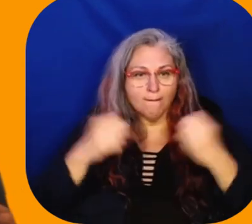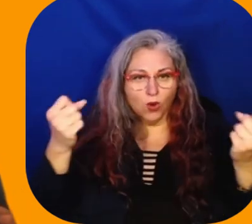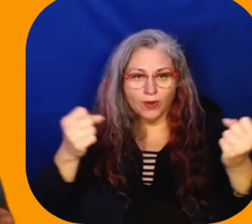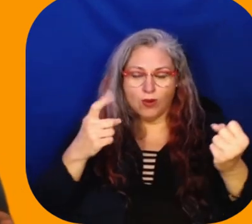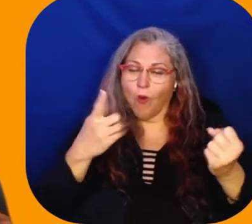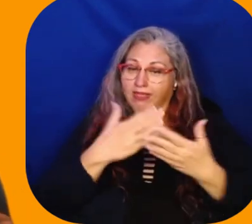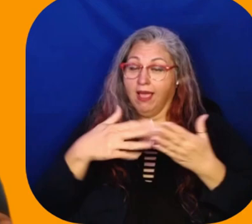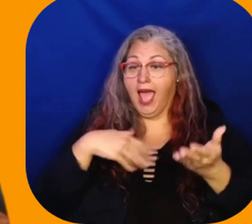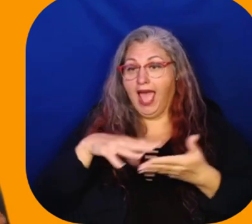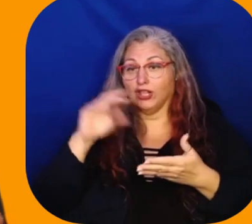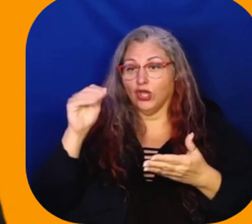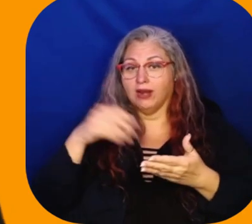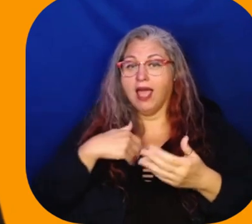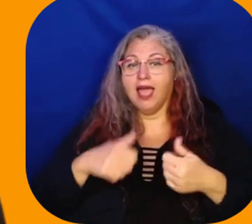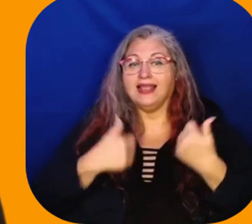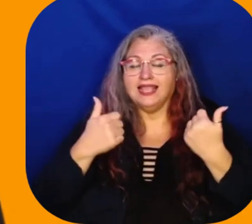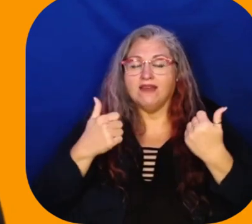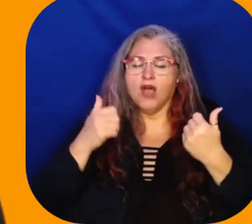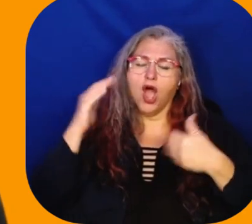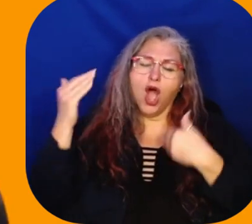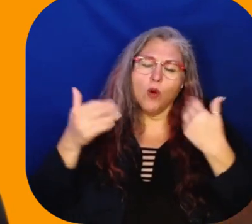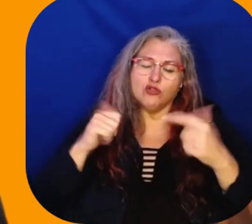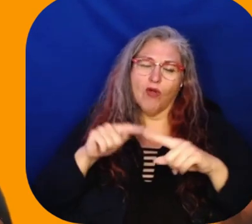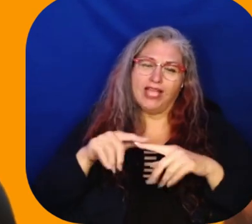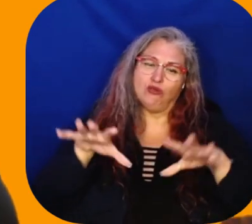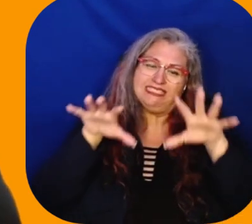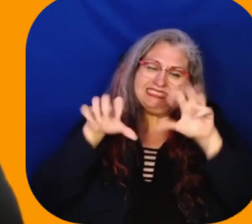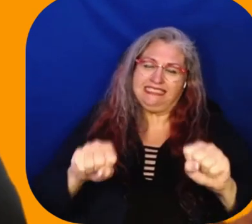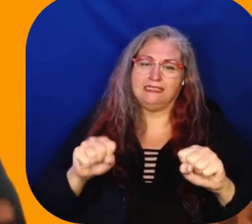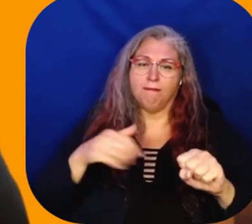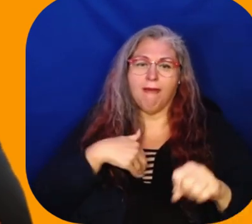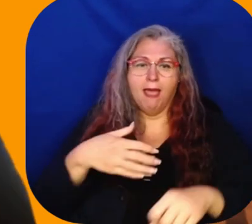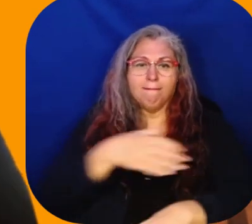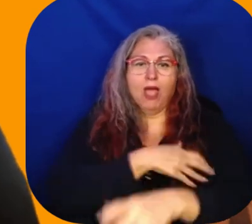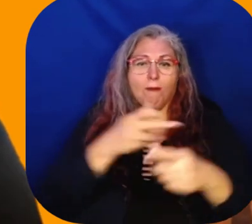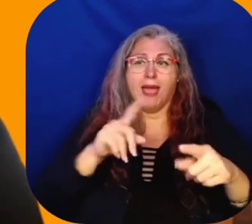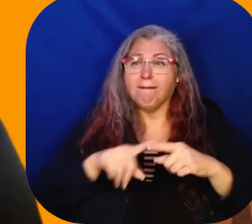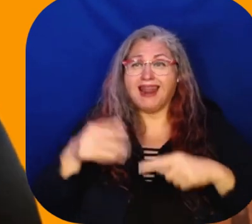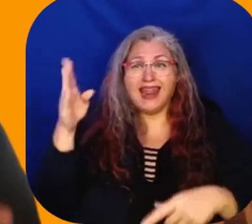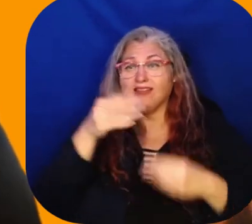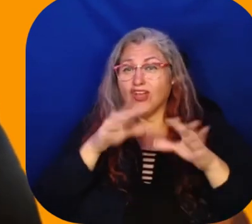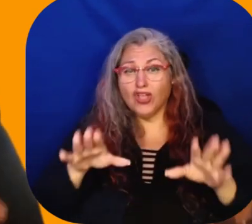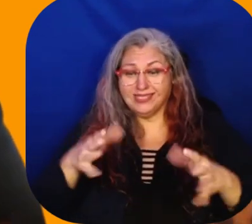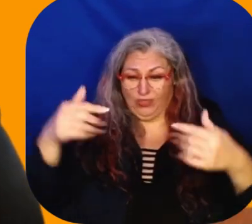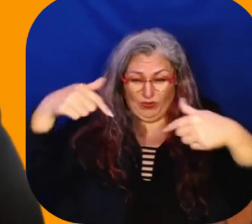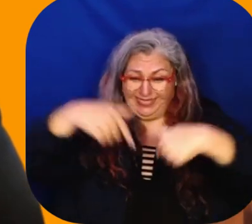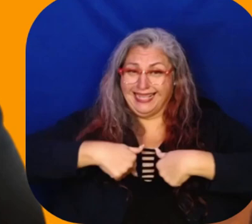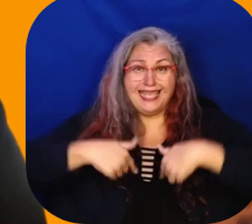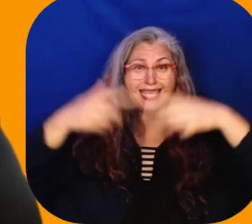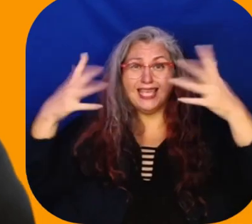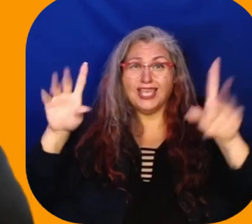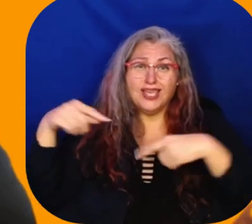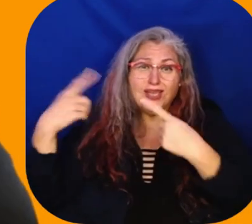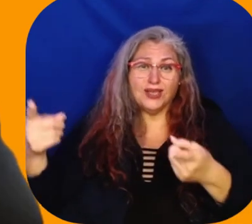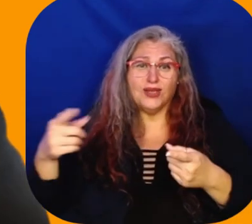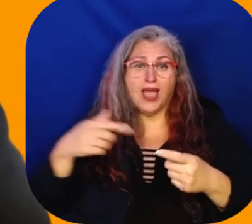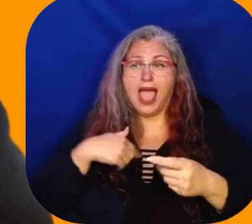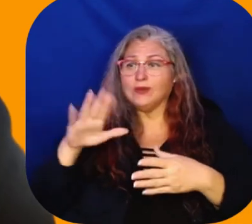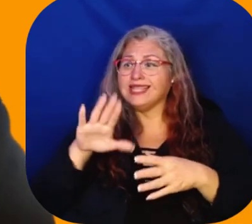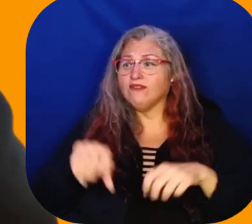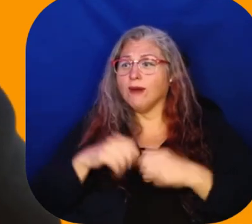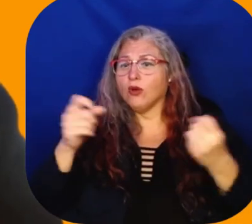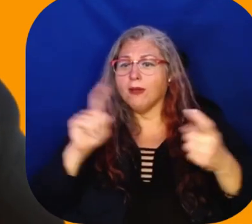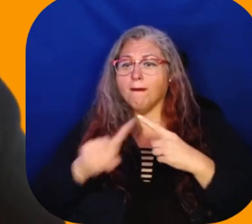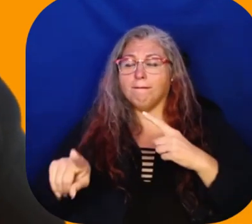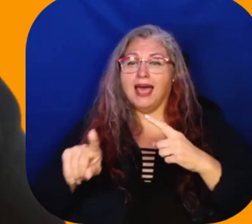lived my whole life just trying to get my power back. And I never lost it. It was always here. I never got broken by a choice somebody else